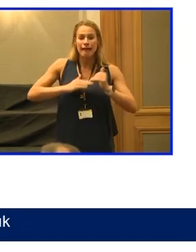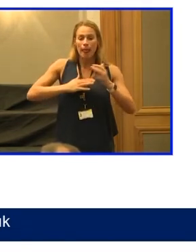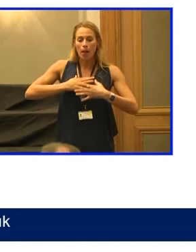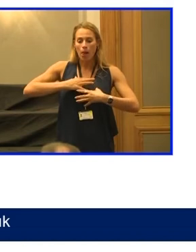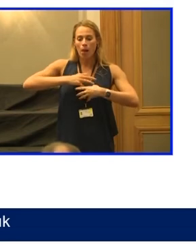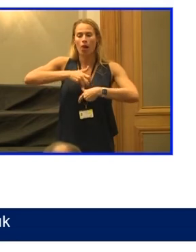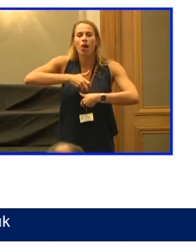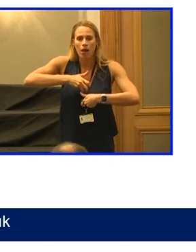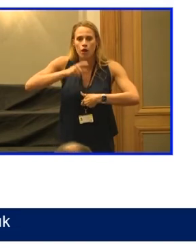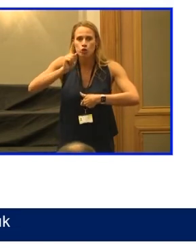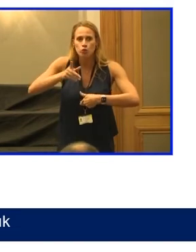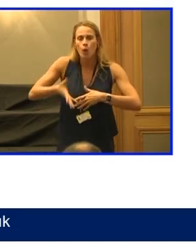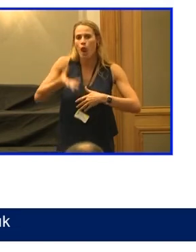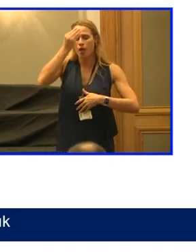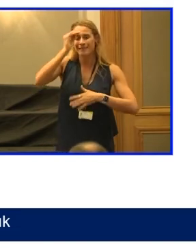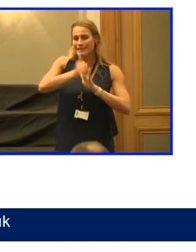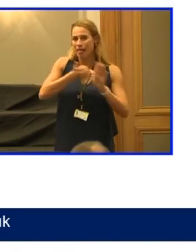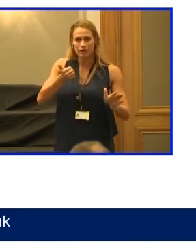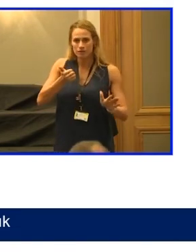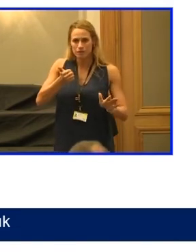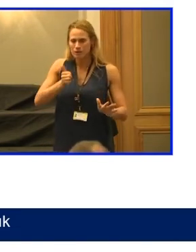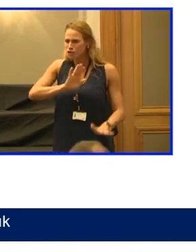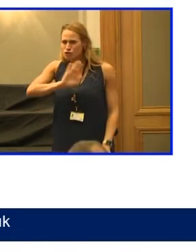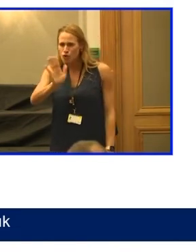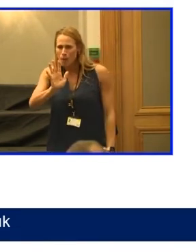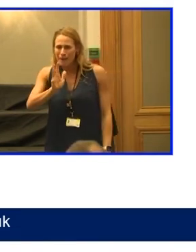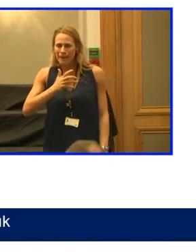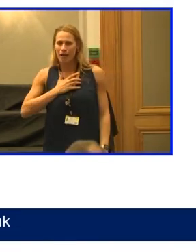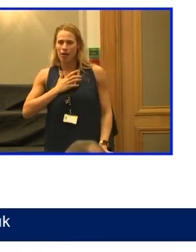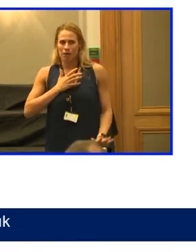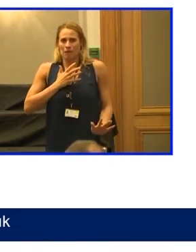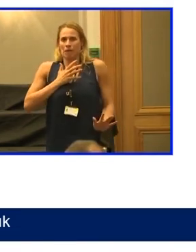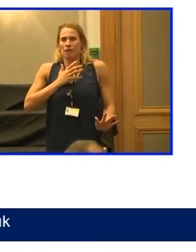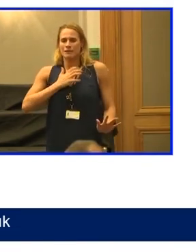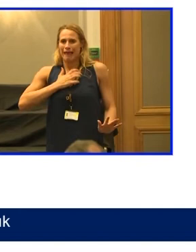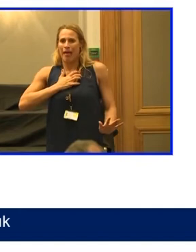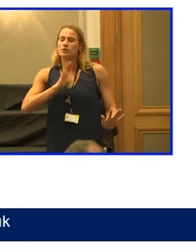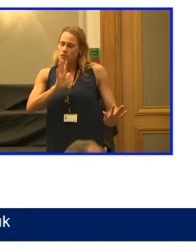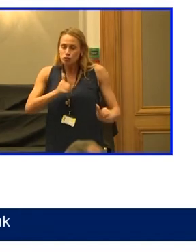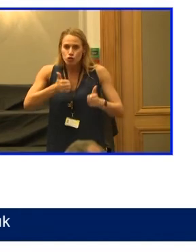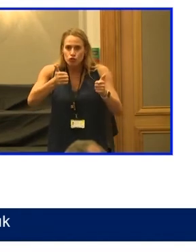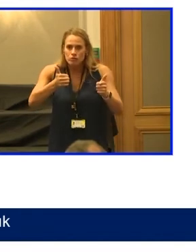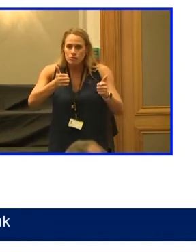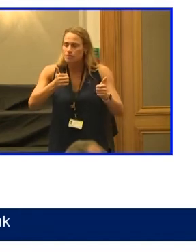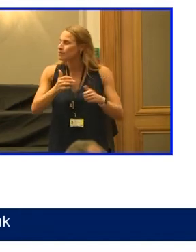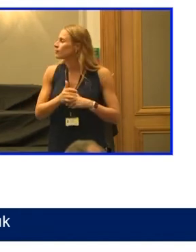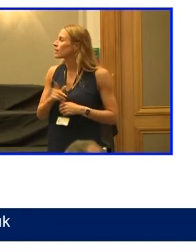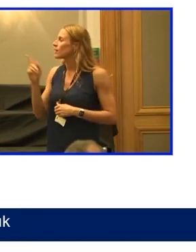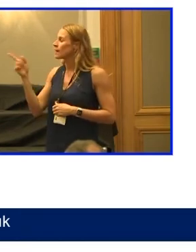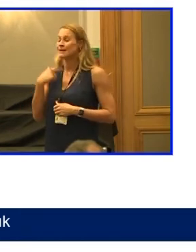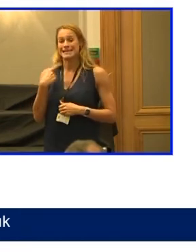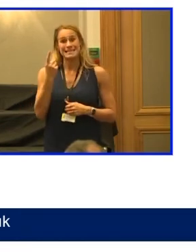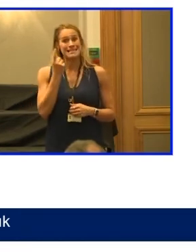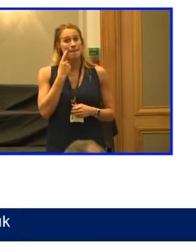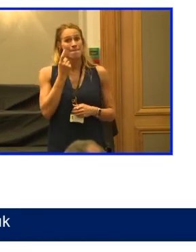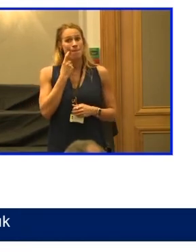here, you'll get far. So why does that mean, what's going on with this device? Well, with a simple gesture,